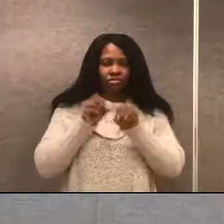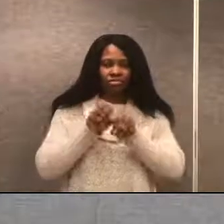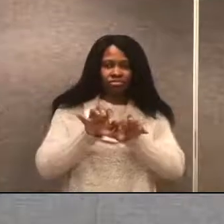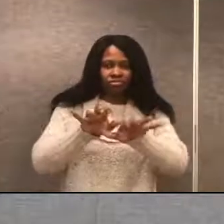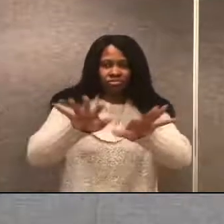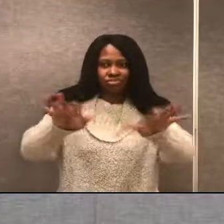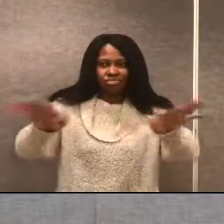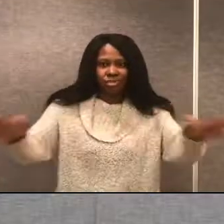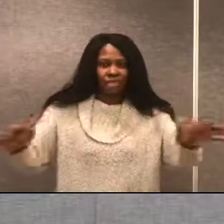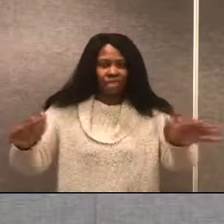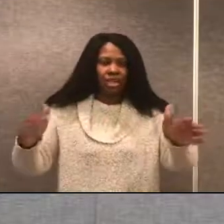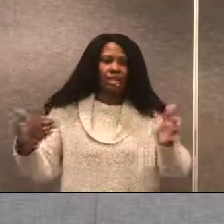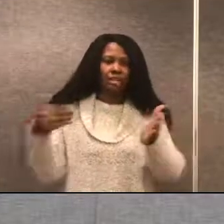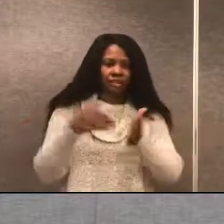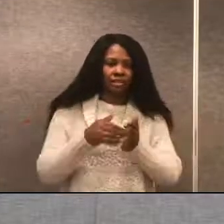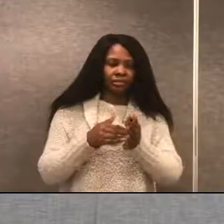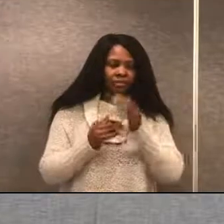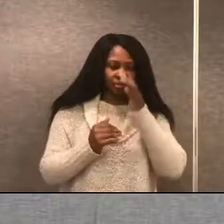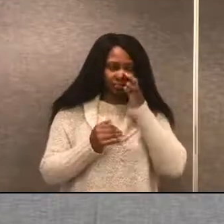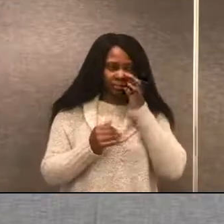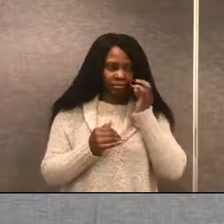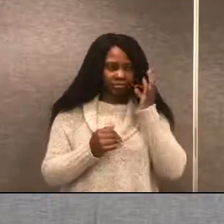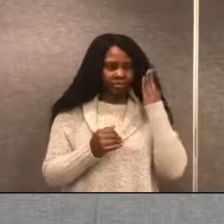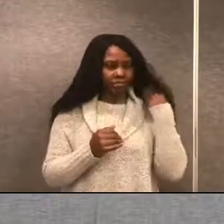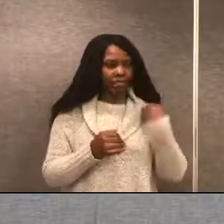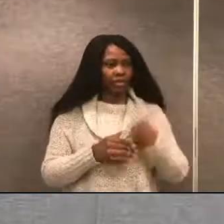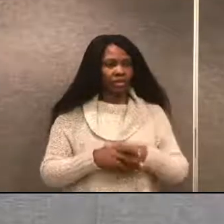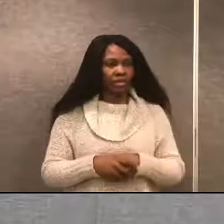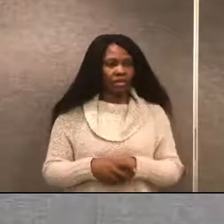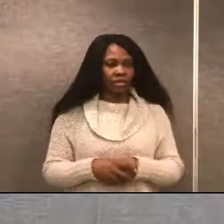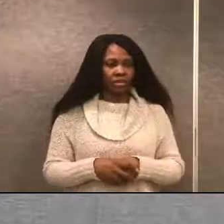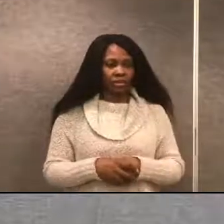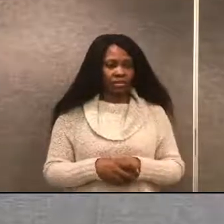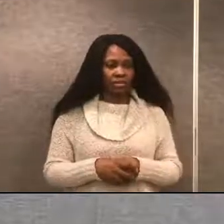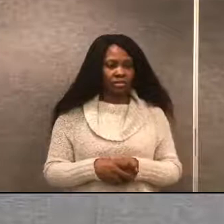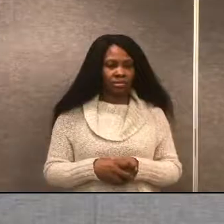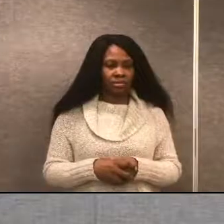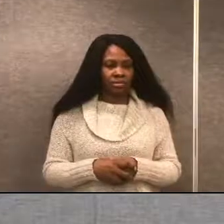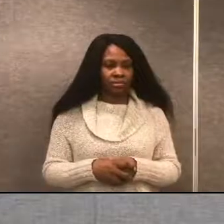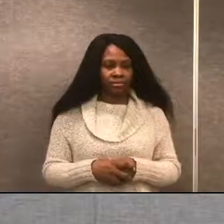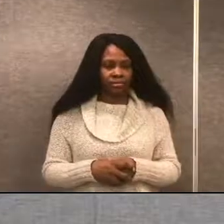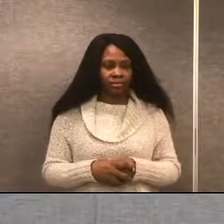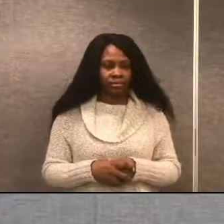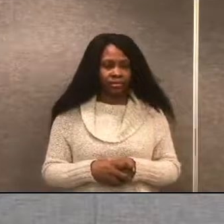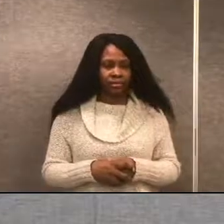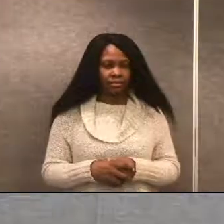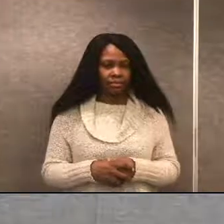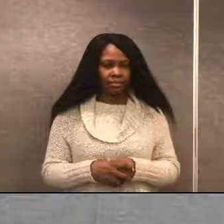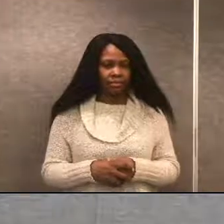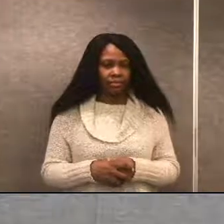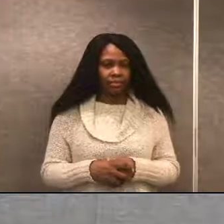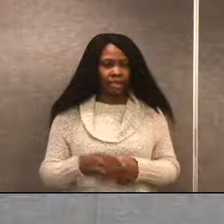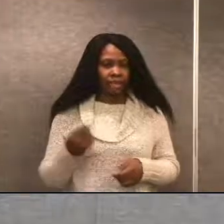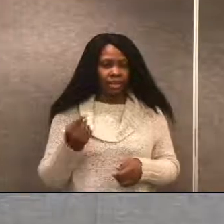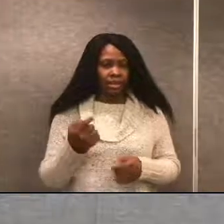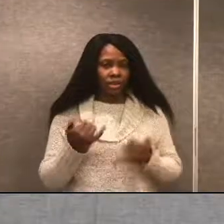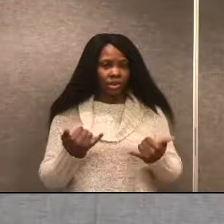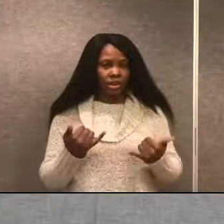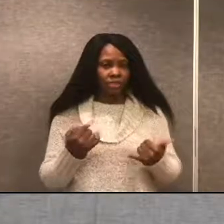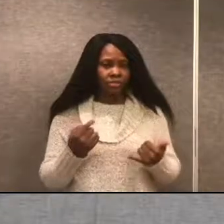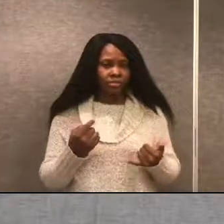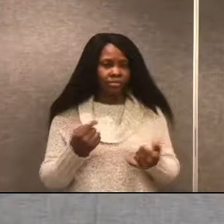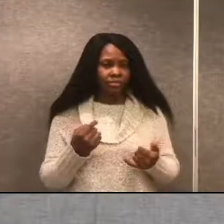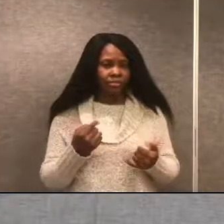sick. I do want to talk about, we talked about the engagement with the sports. Let's talk about